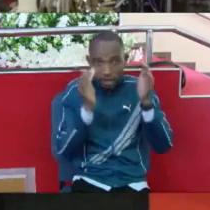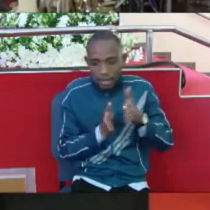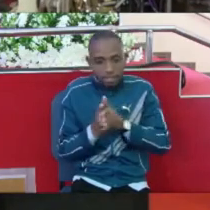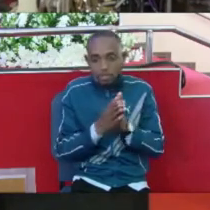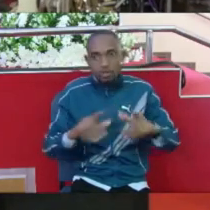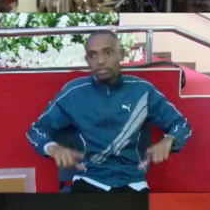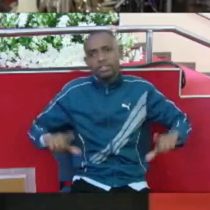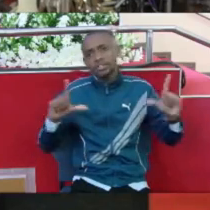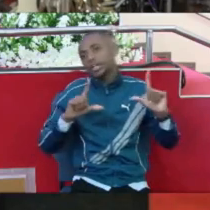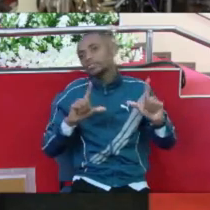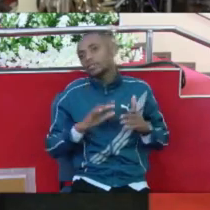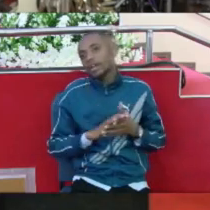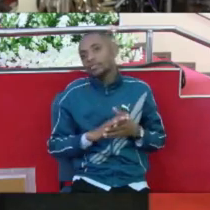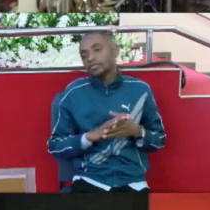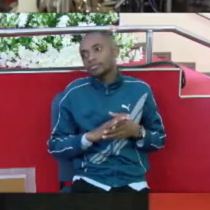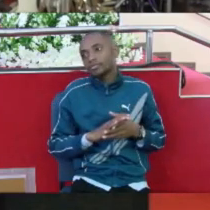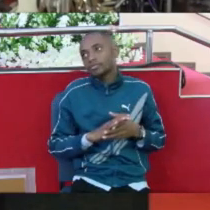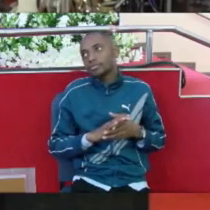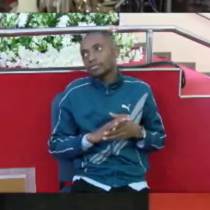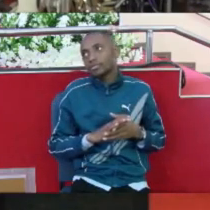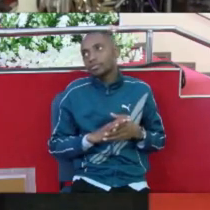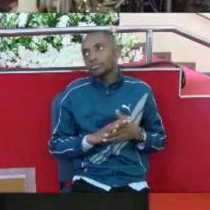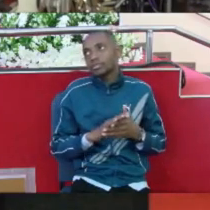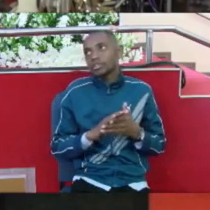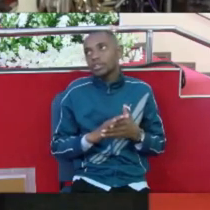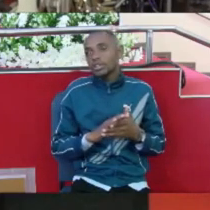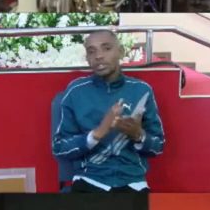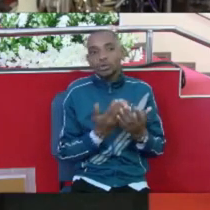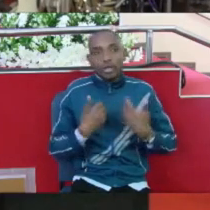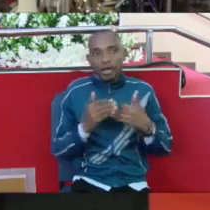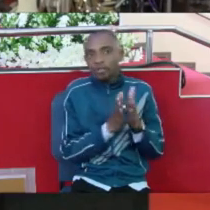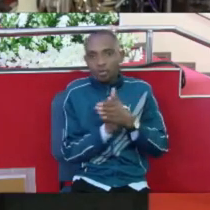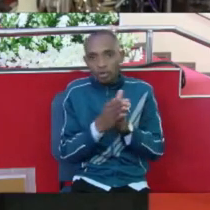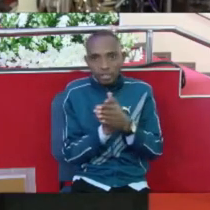that I am total sum of all the stories.